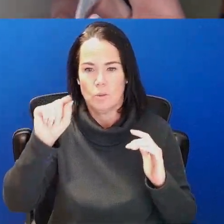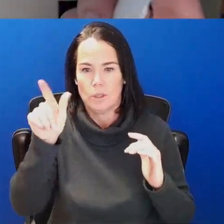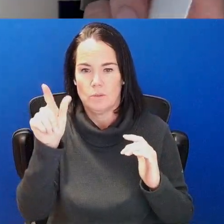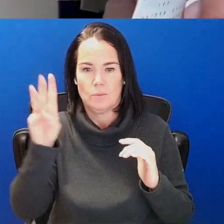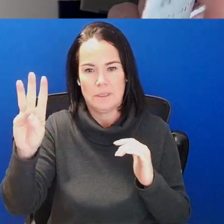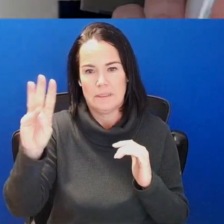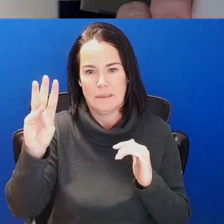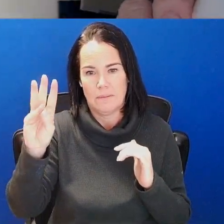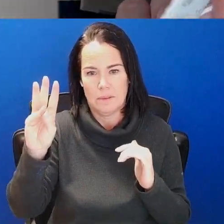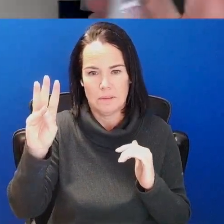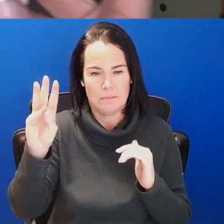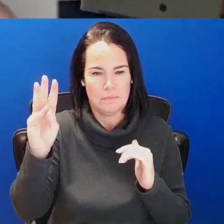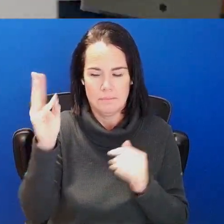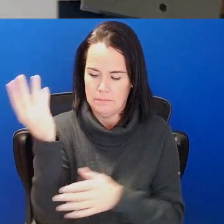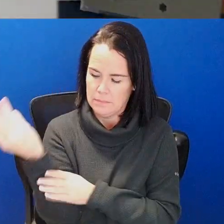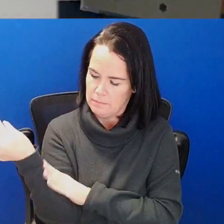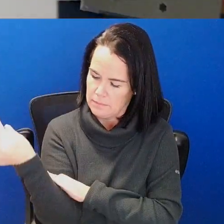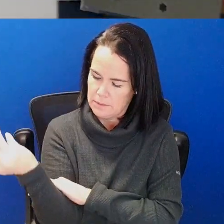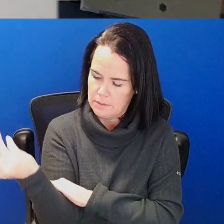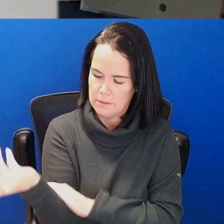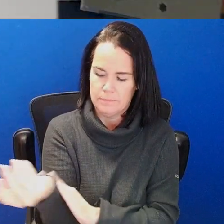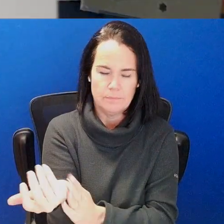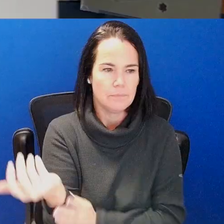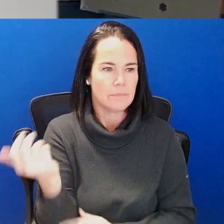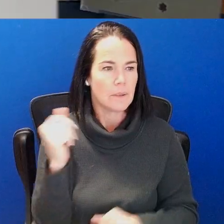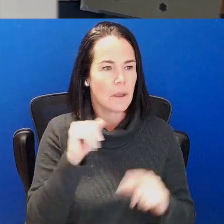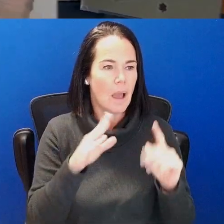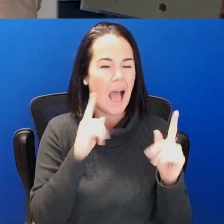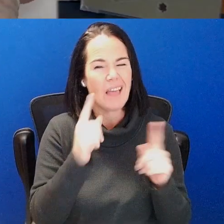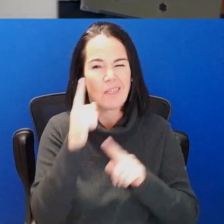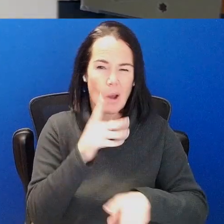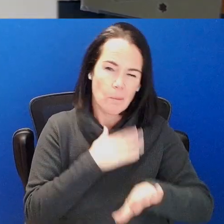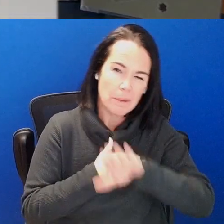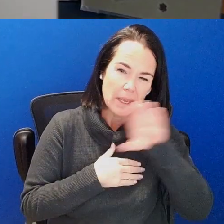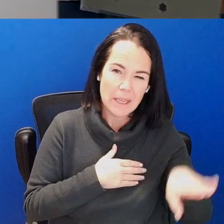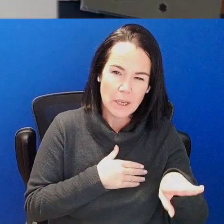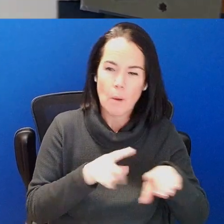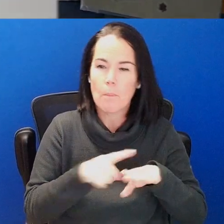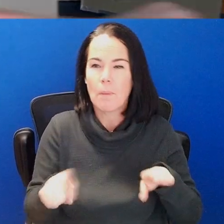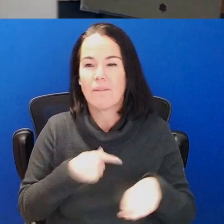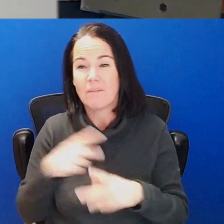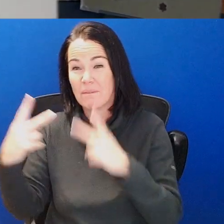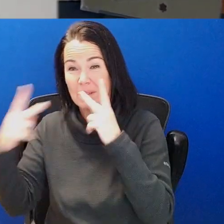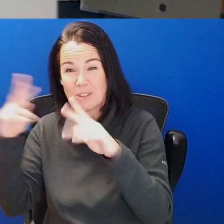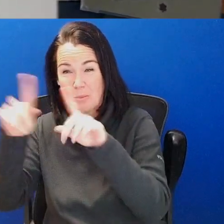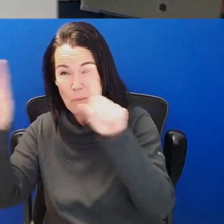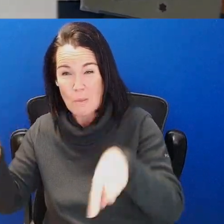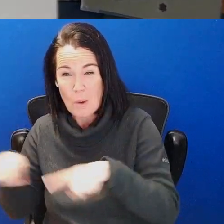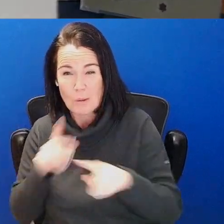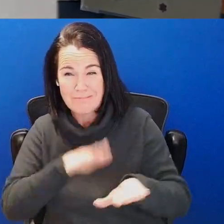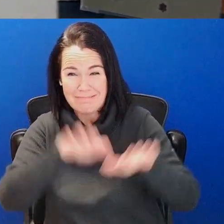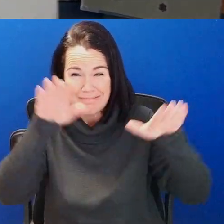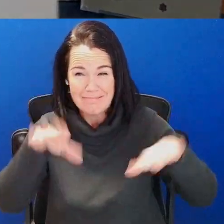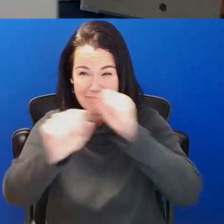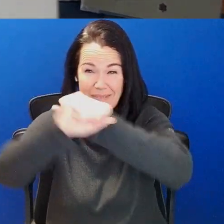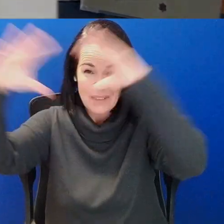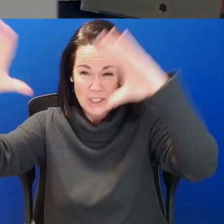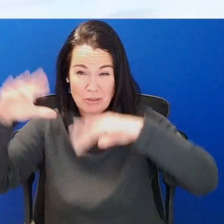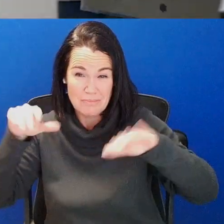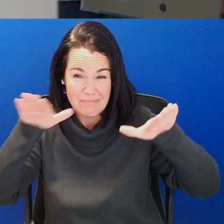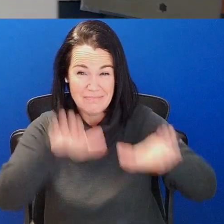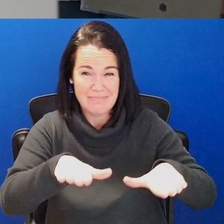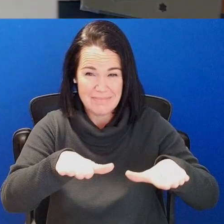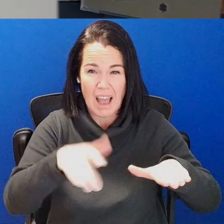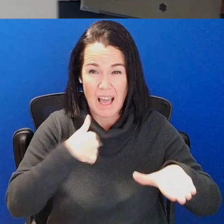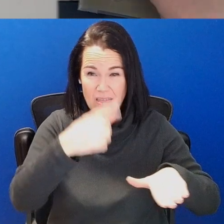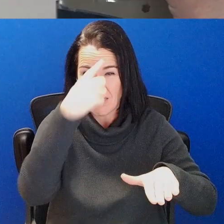going to be right here, and then my vision board was going to be right here, but the vision board won't print in the right colors, and it's just been a whole thing.